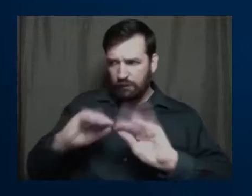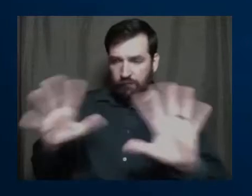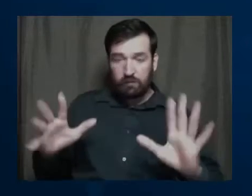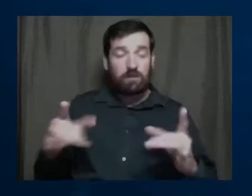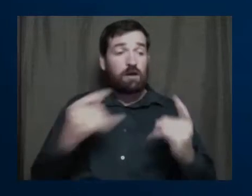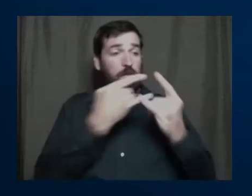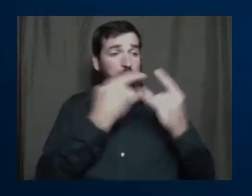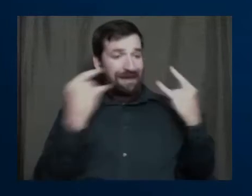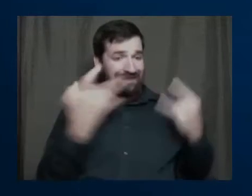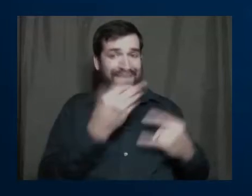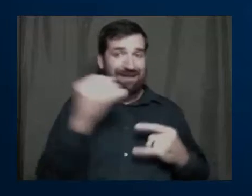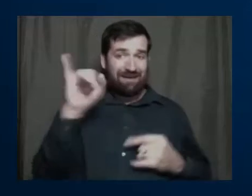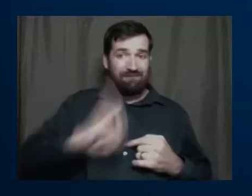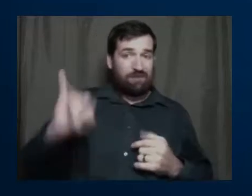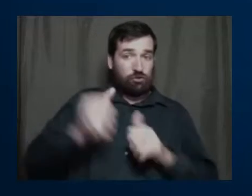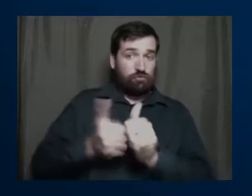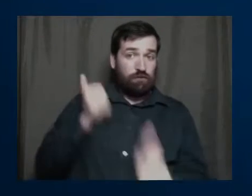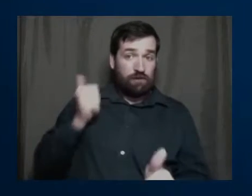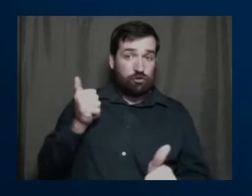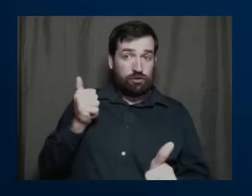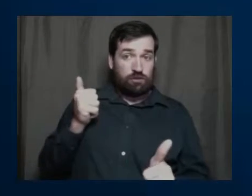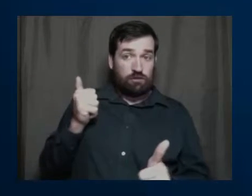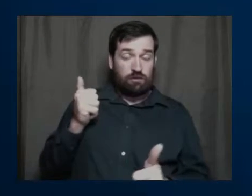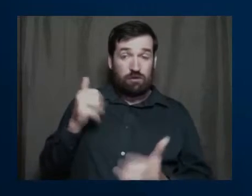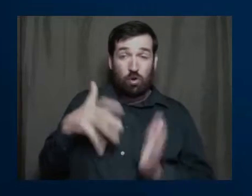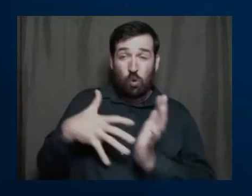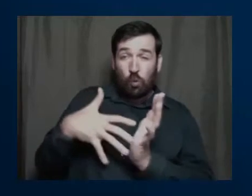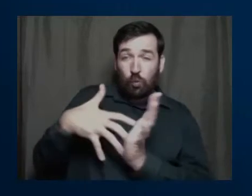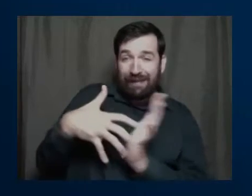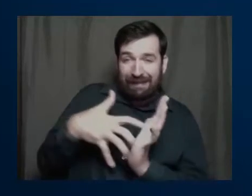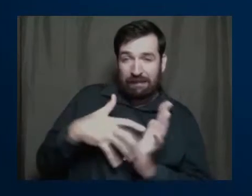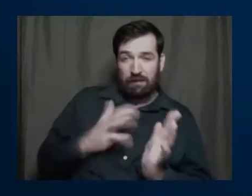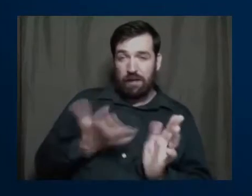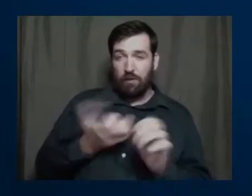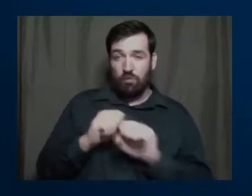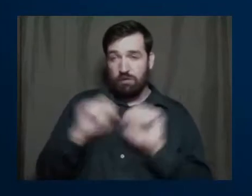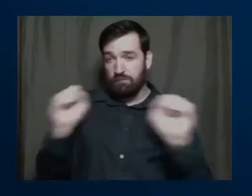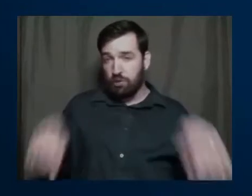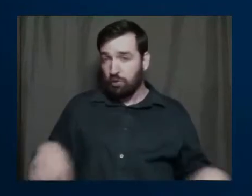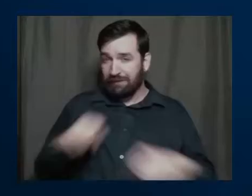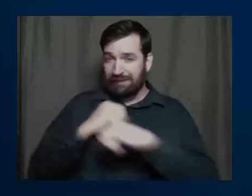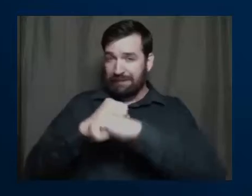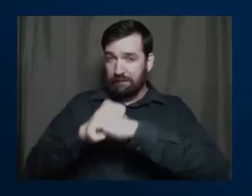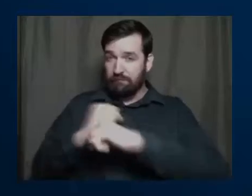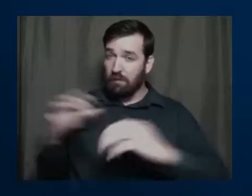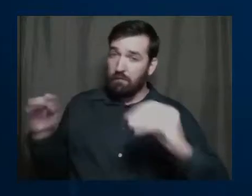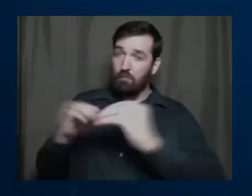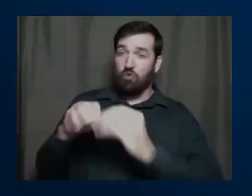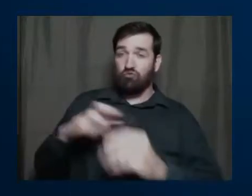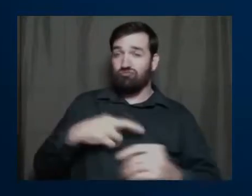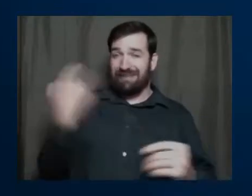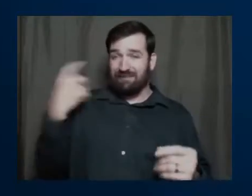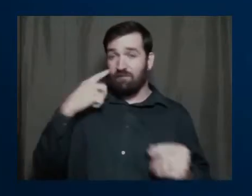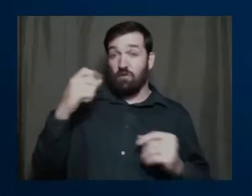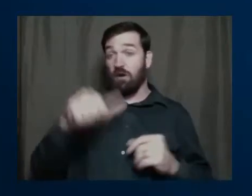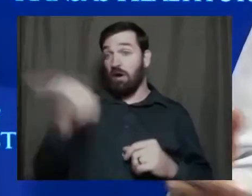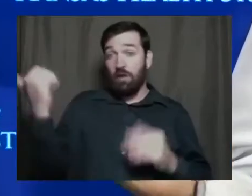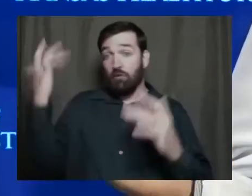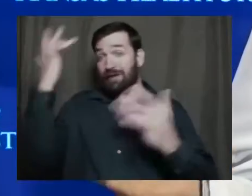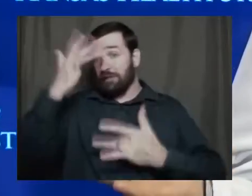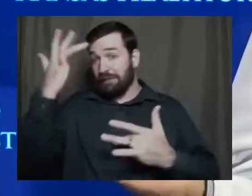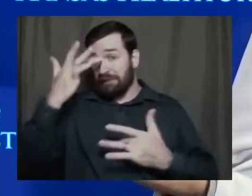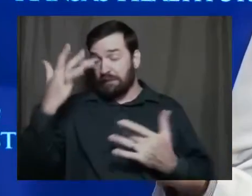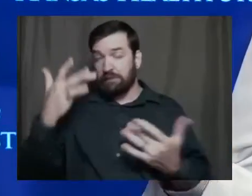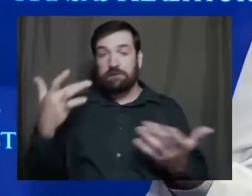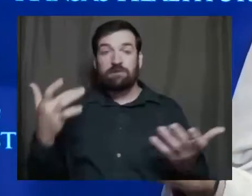prevention measures weaken our immune system? Will it make us more vulnerable to other illnesses when we mask? Yeah, I'm going to ask my